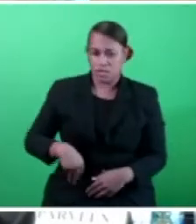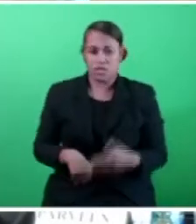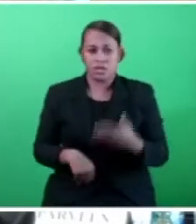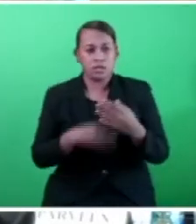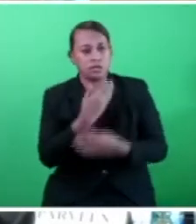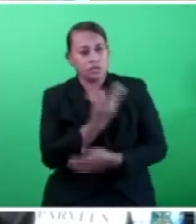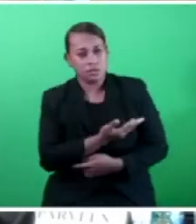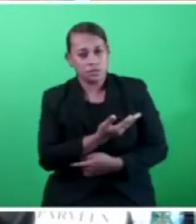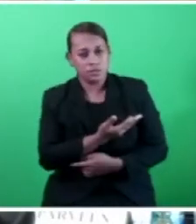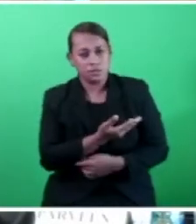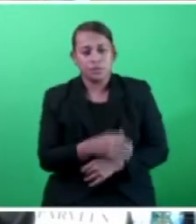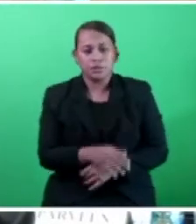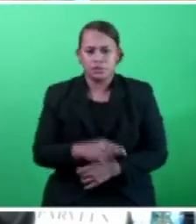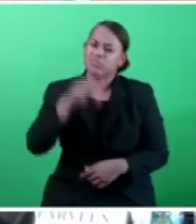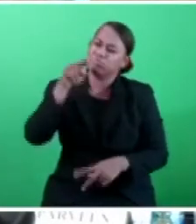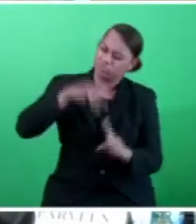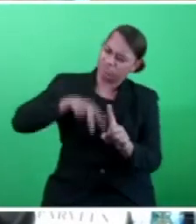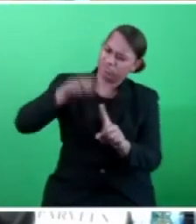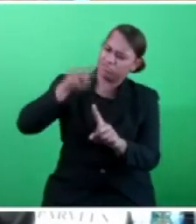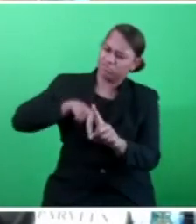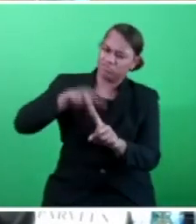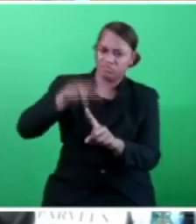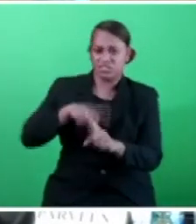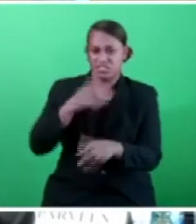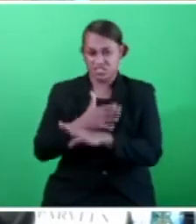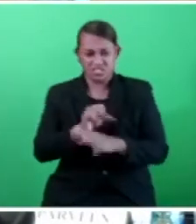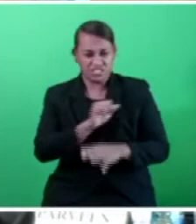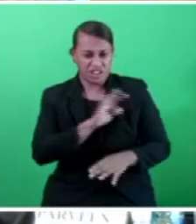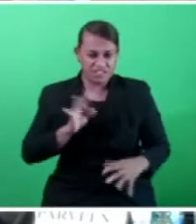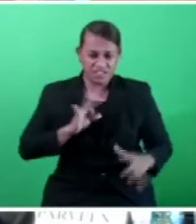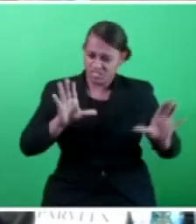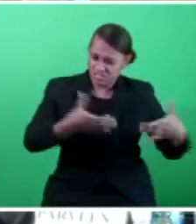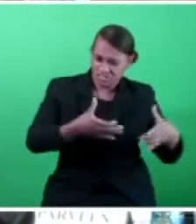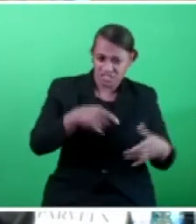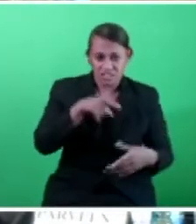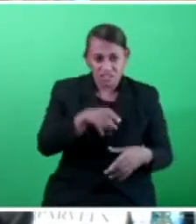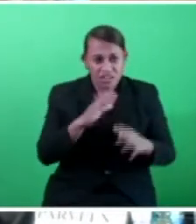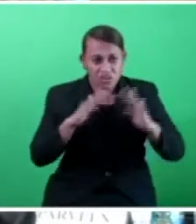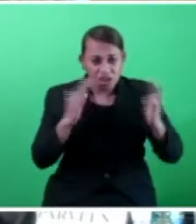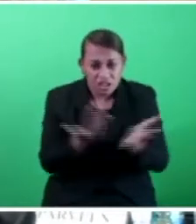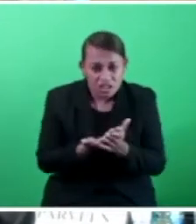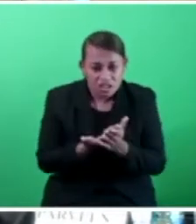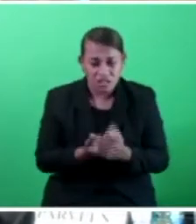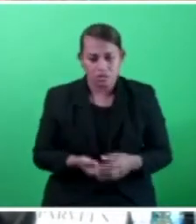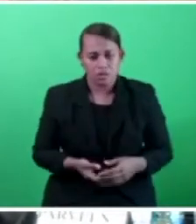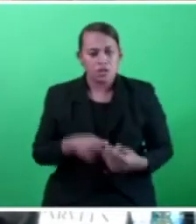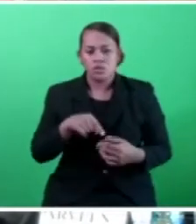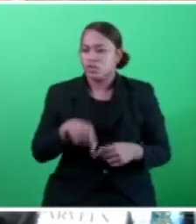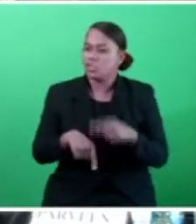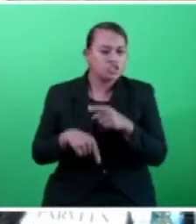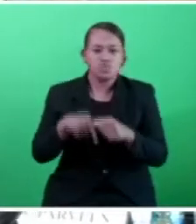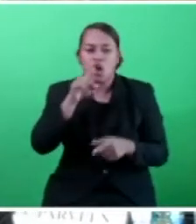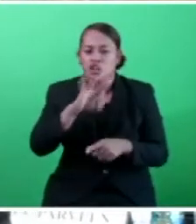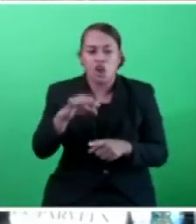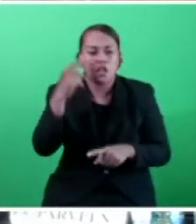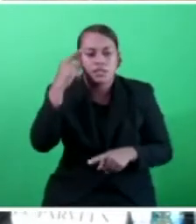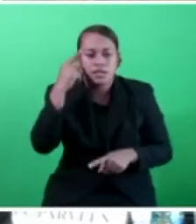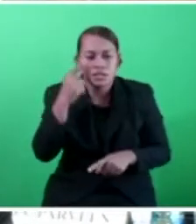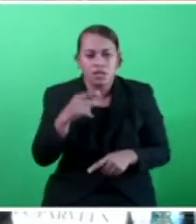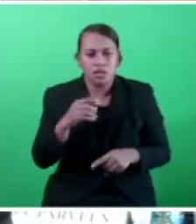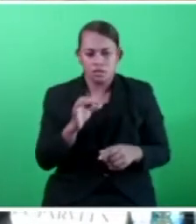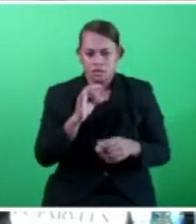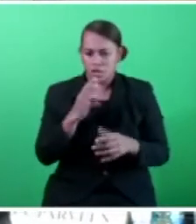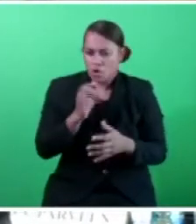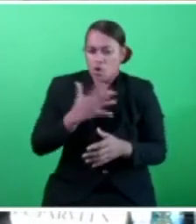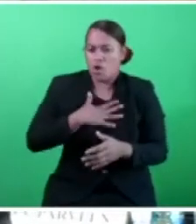cynically undermine the work of these people, ultimately, the safety of the public for the political point scoring should